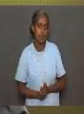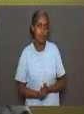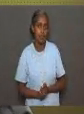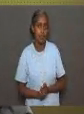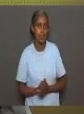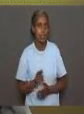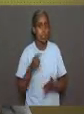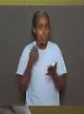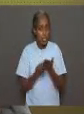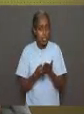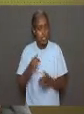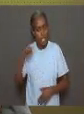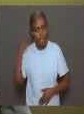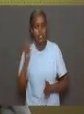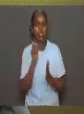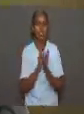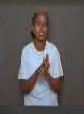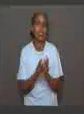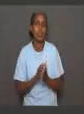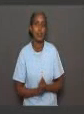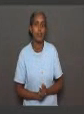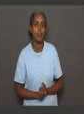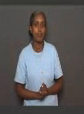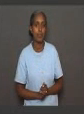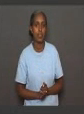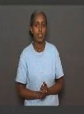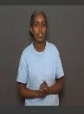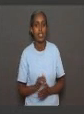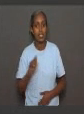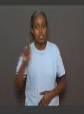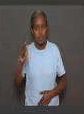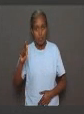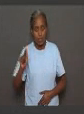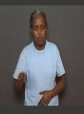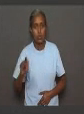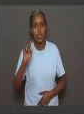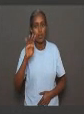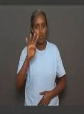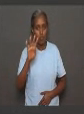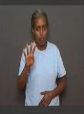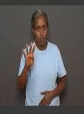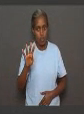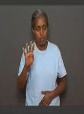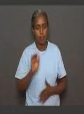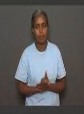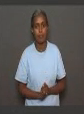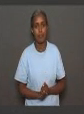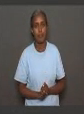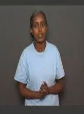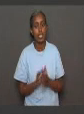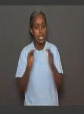Here is another example. The factorial of 4